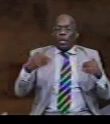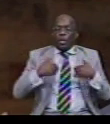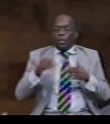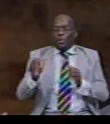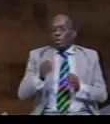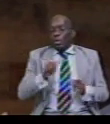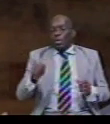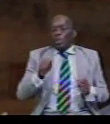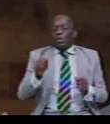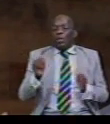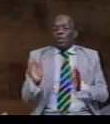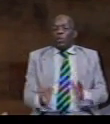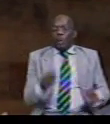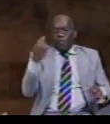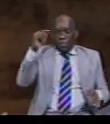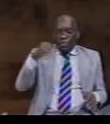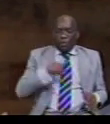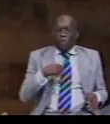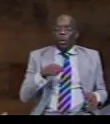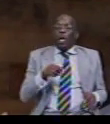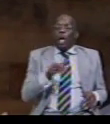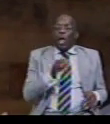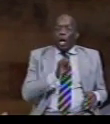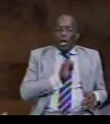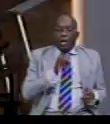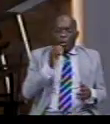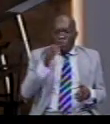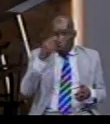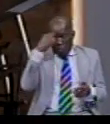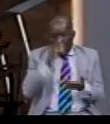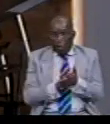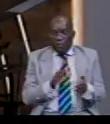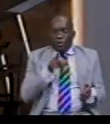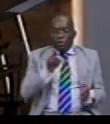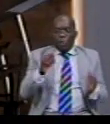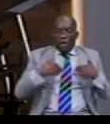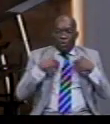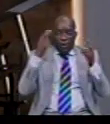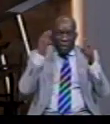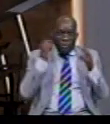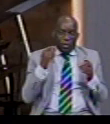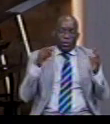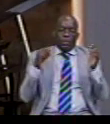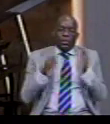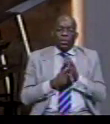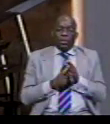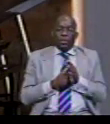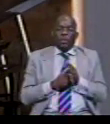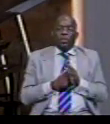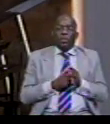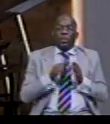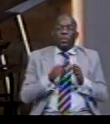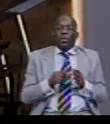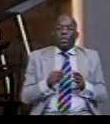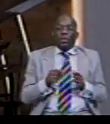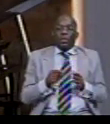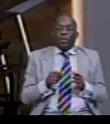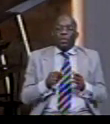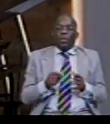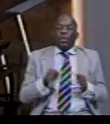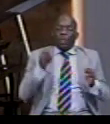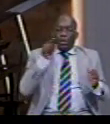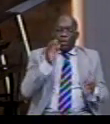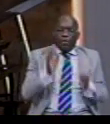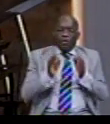have experienced some of his plan throughout this crusade. And if you have, let people know. Testify about